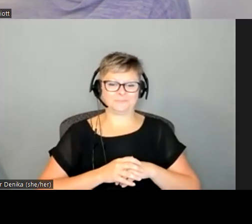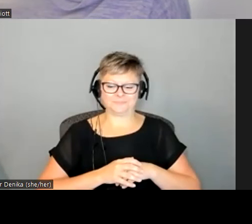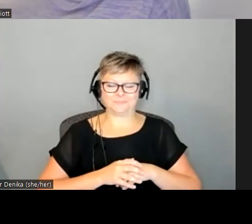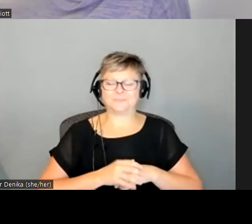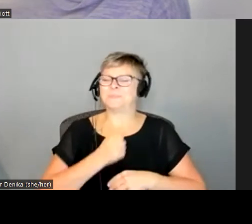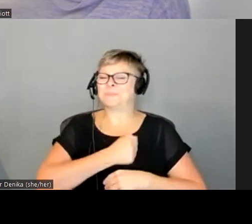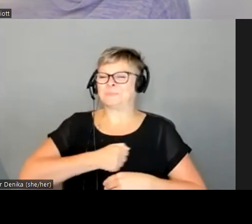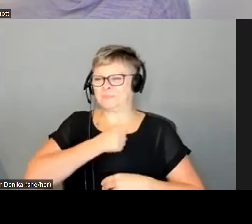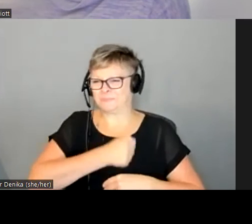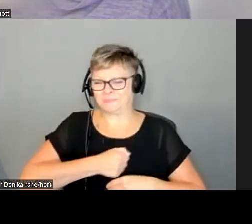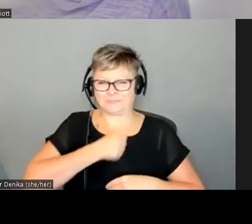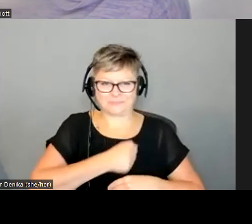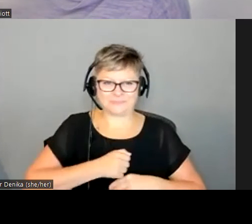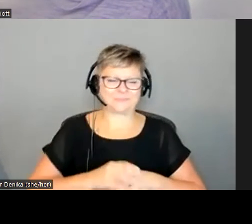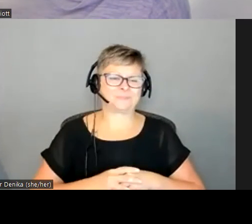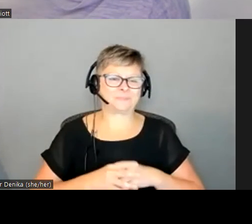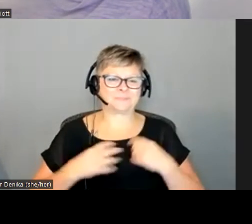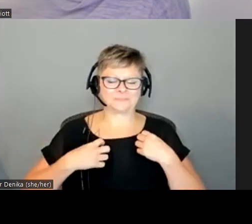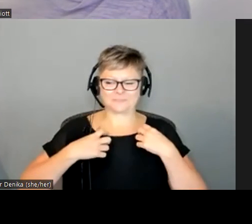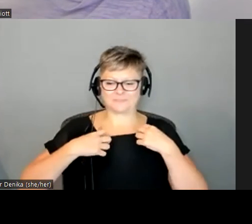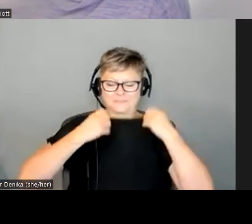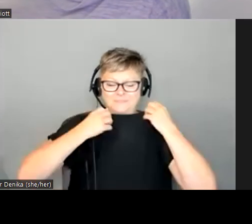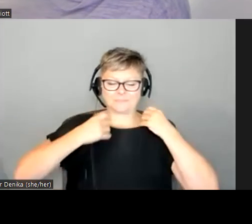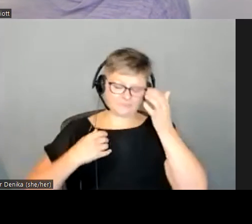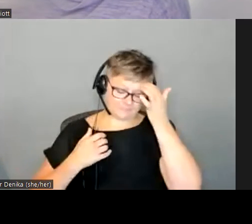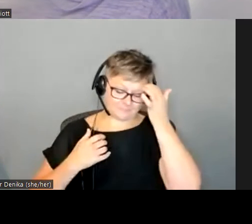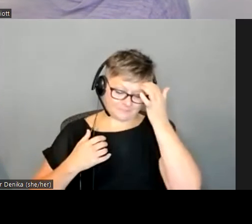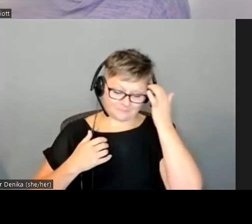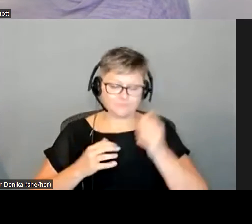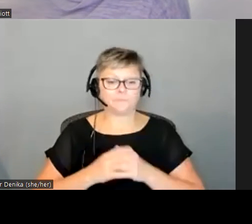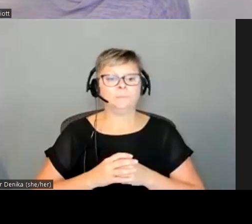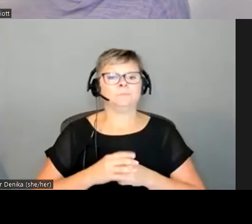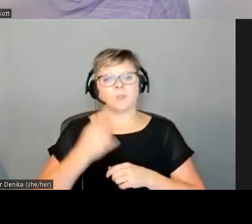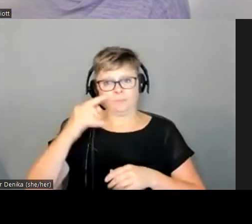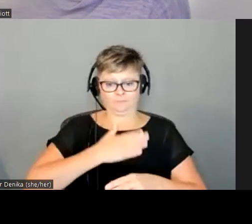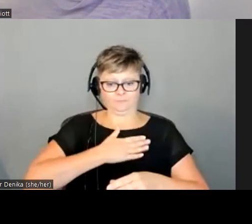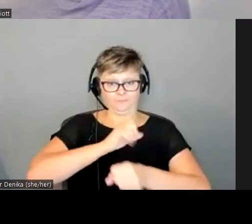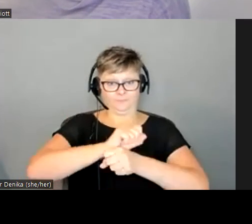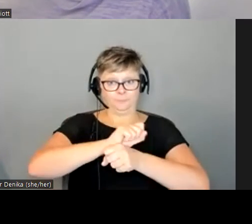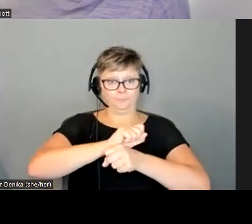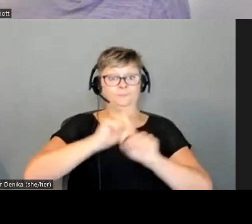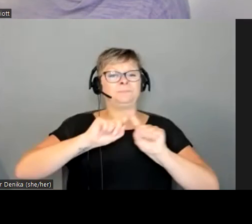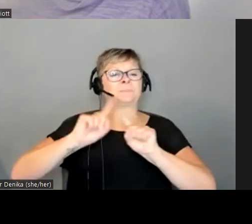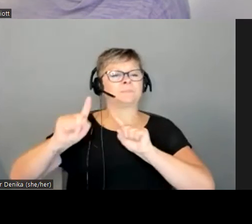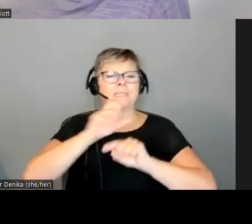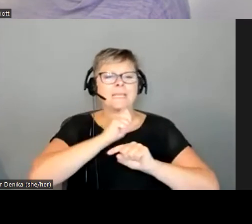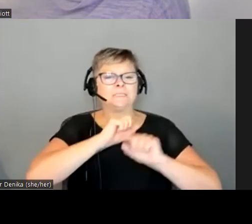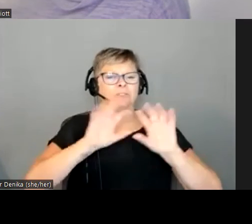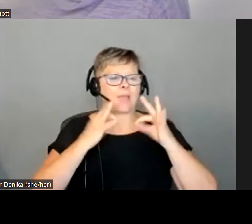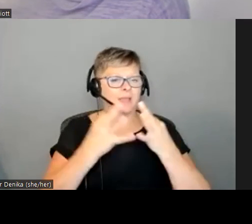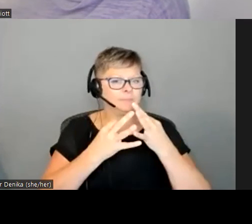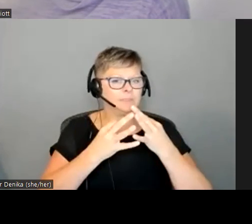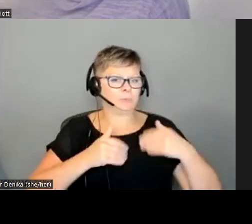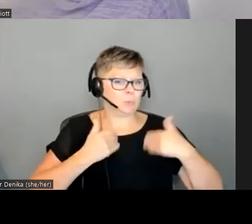Sorry about that. So in my work with intergenerational